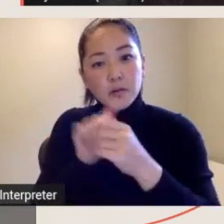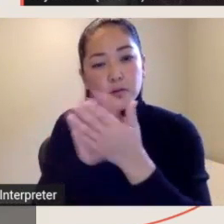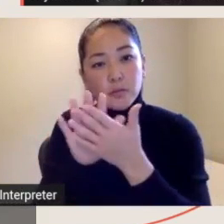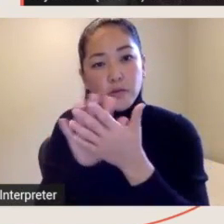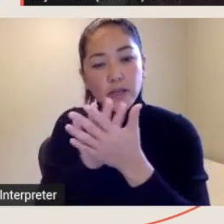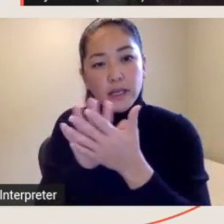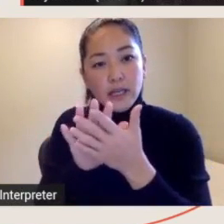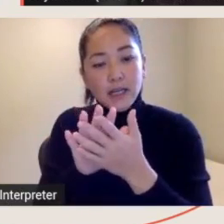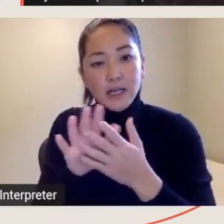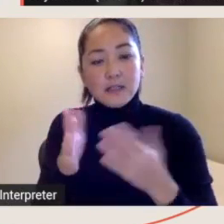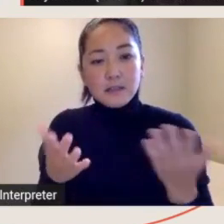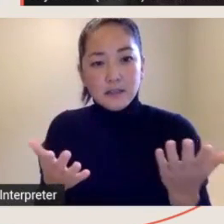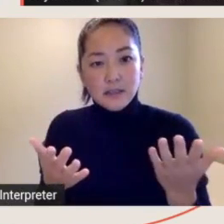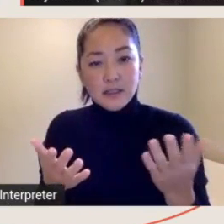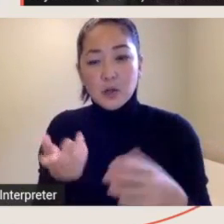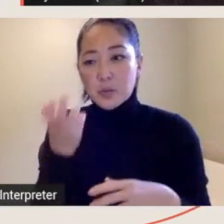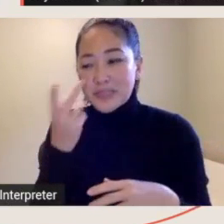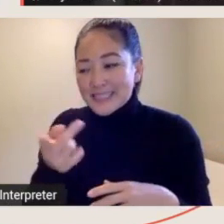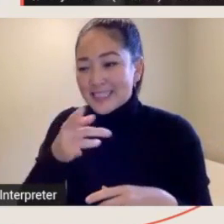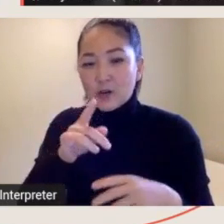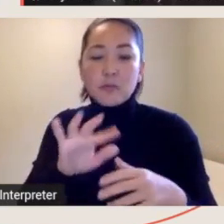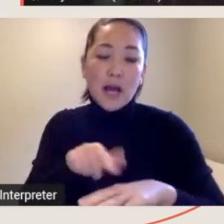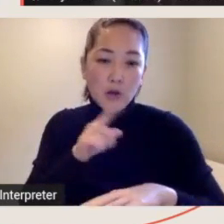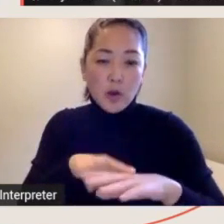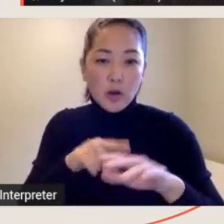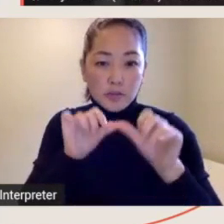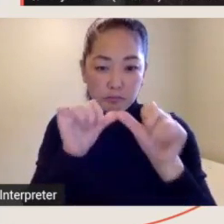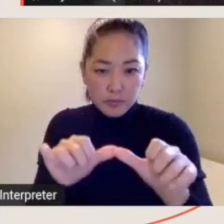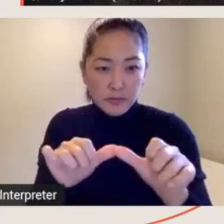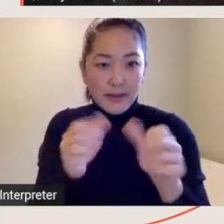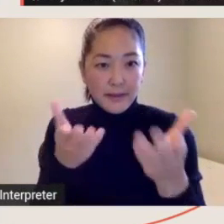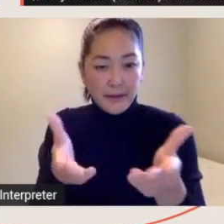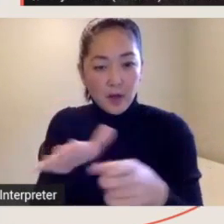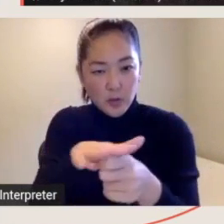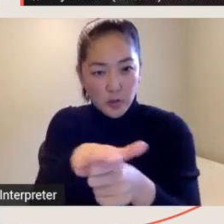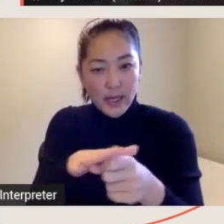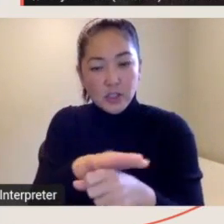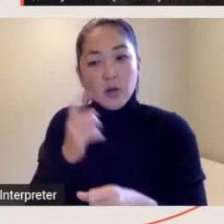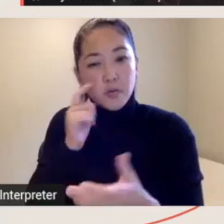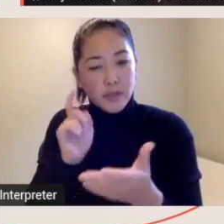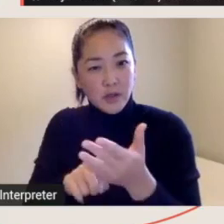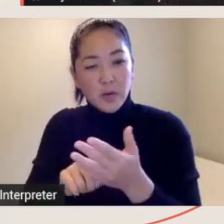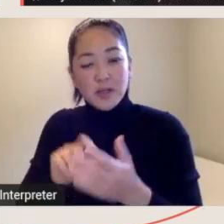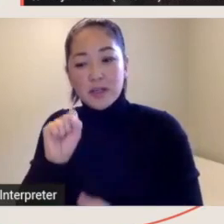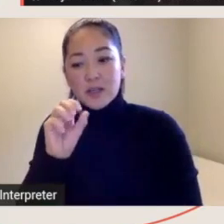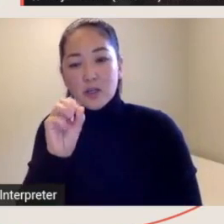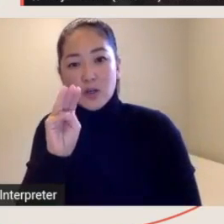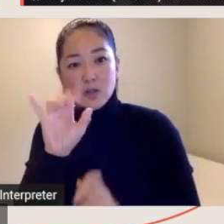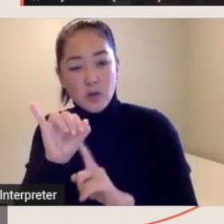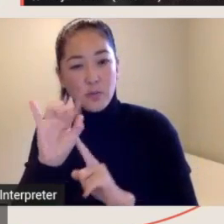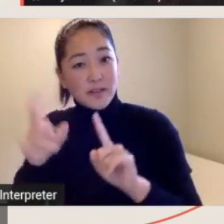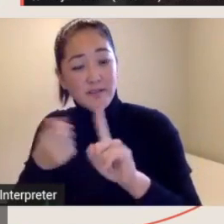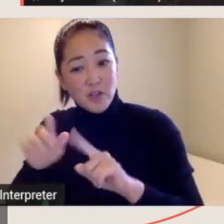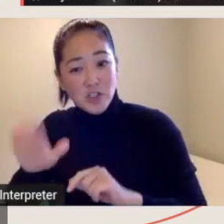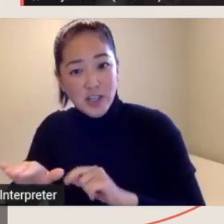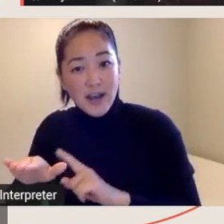mentioned, like we see the kids growing up, we see them sort of go through, you know, Somi's first child first is able to go to school and